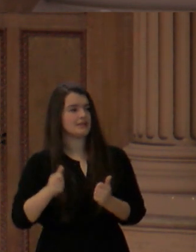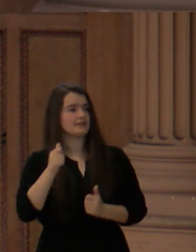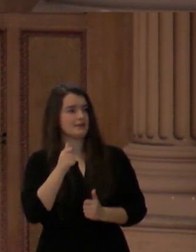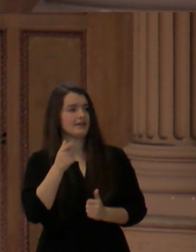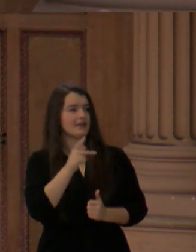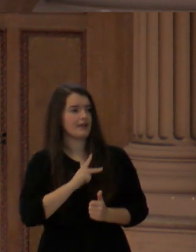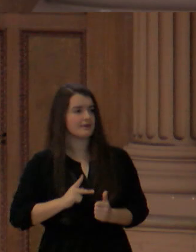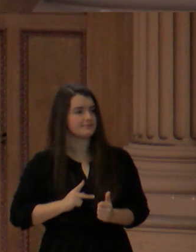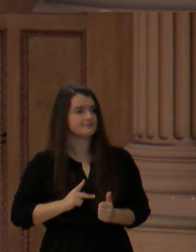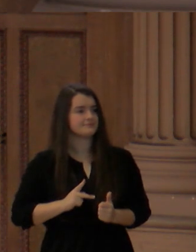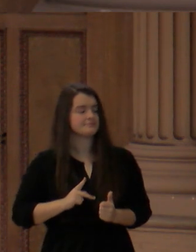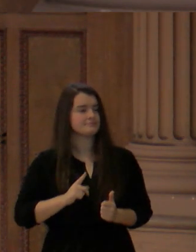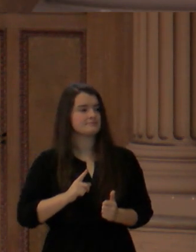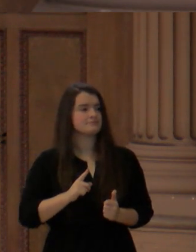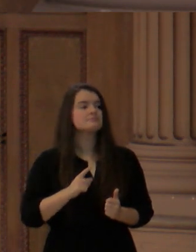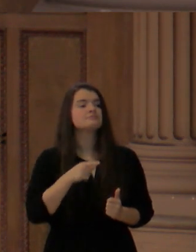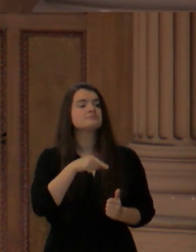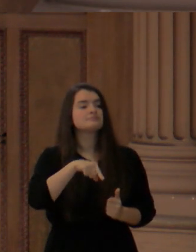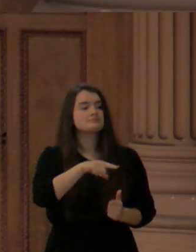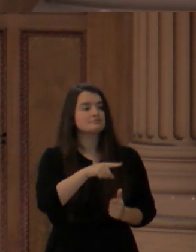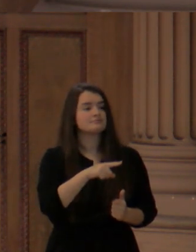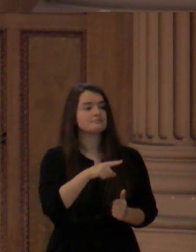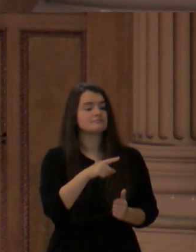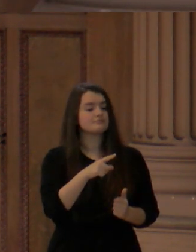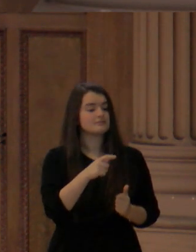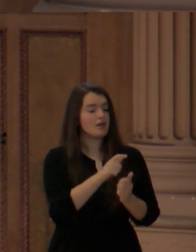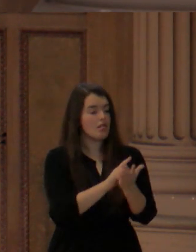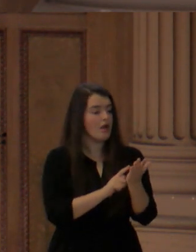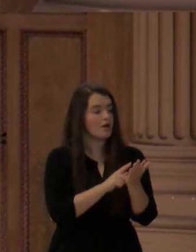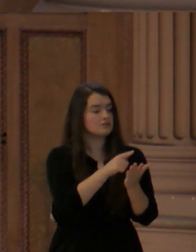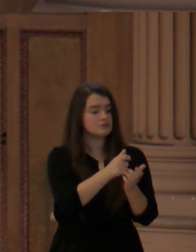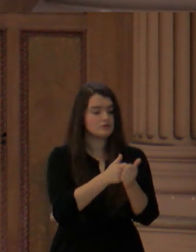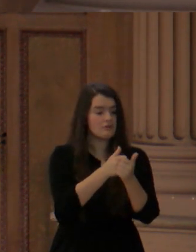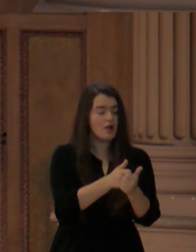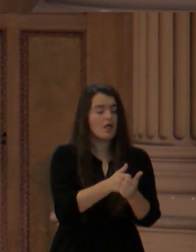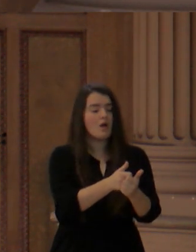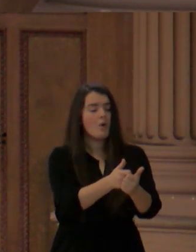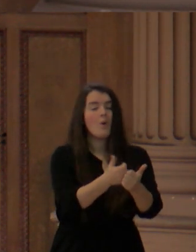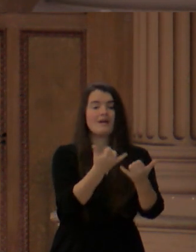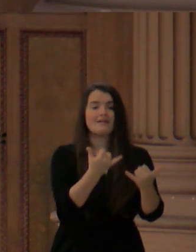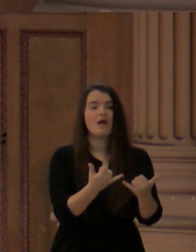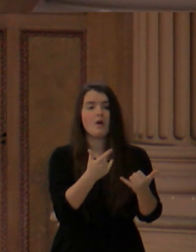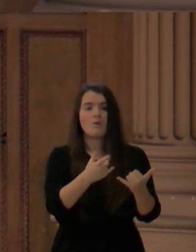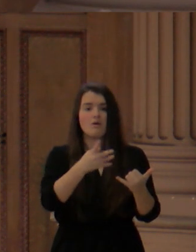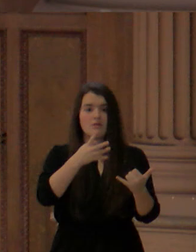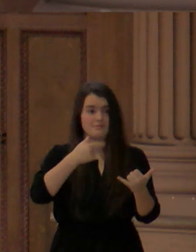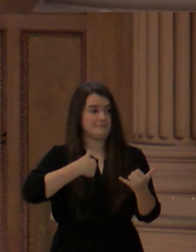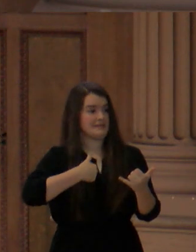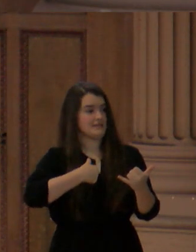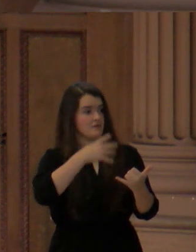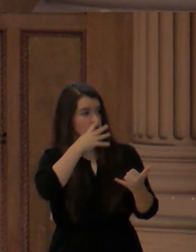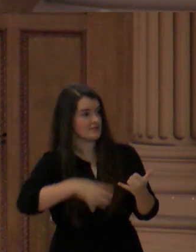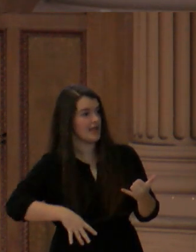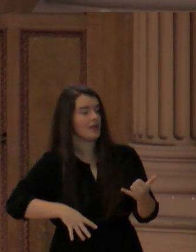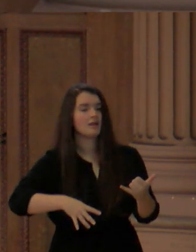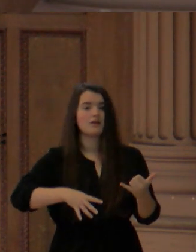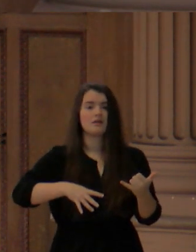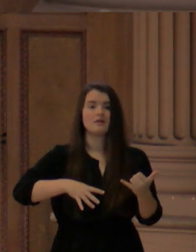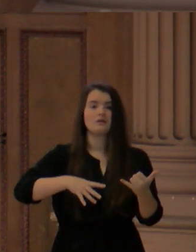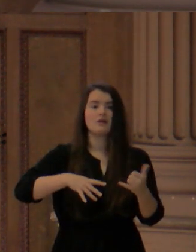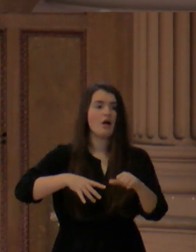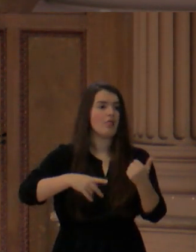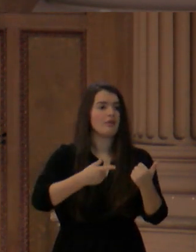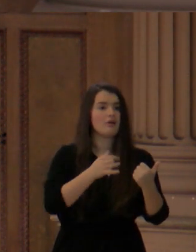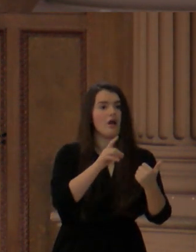that they have done from the day I brought them out of Egypt, even to this day, forsaking me and serving other gods, so they're also doing to you.